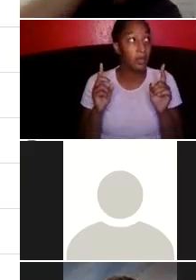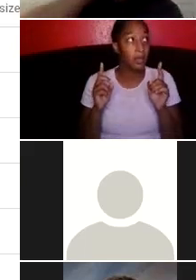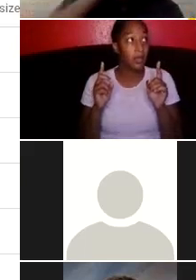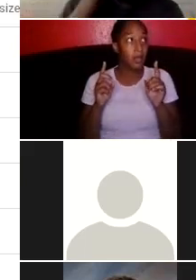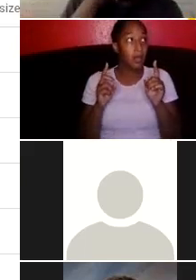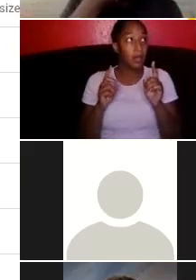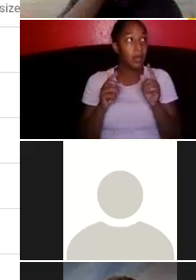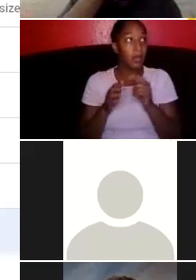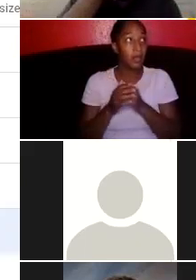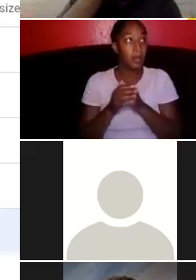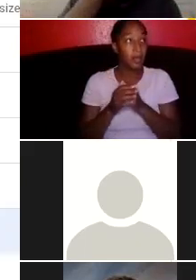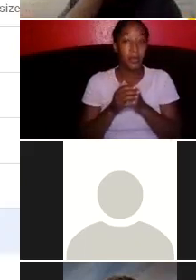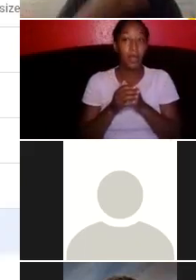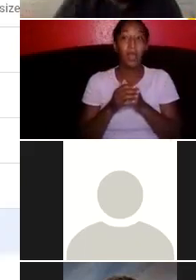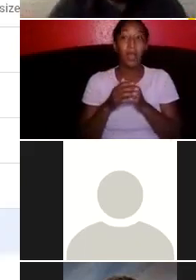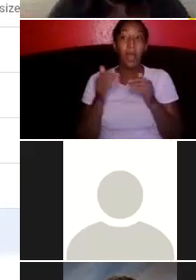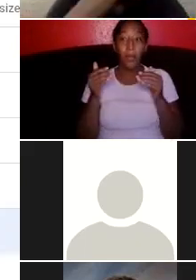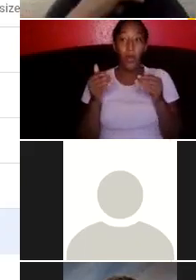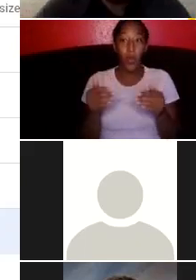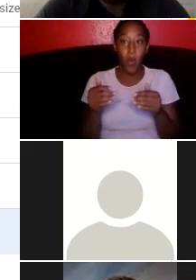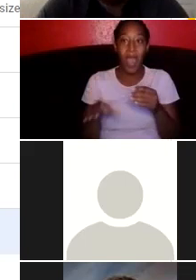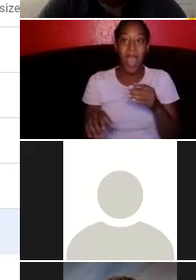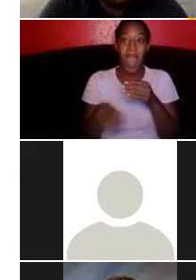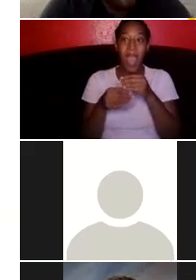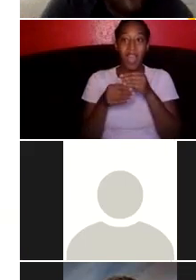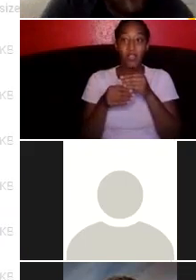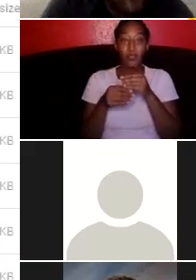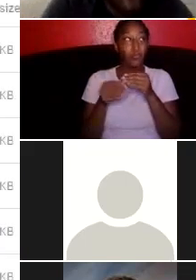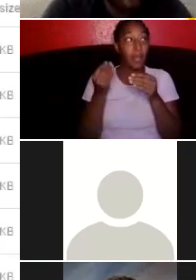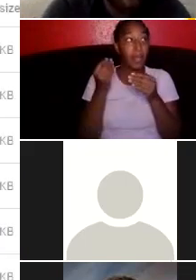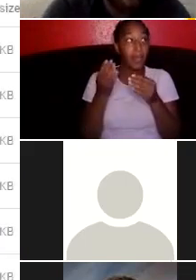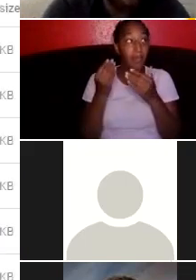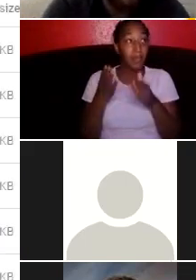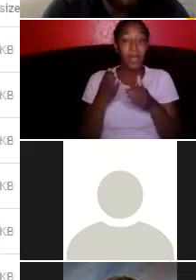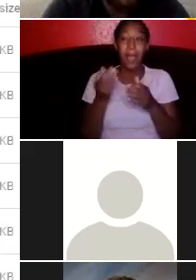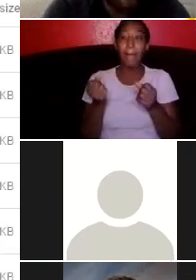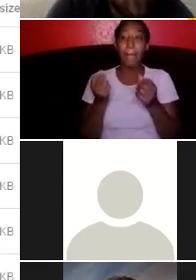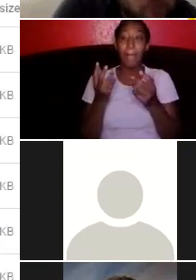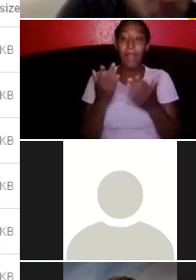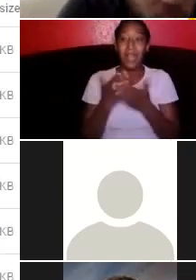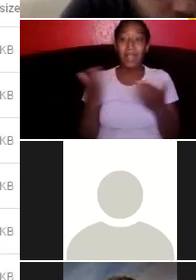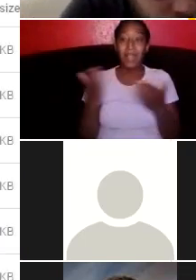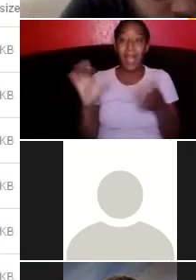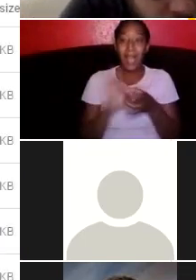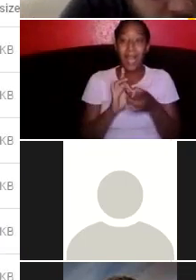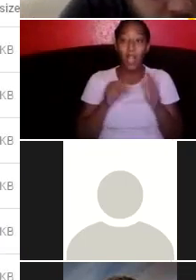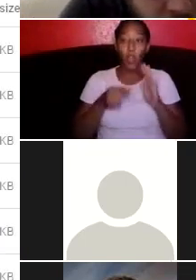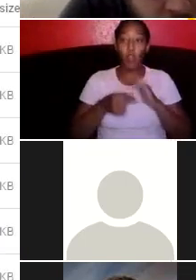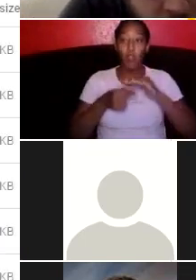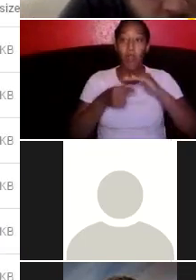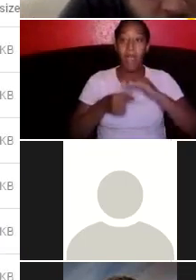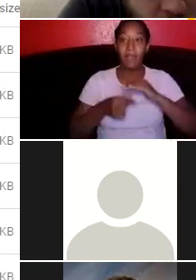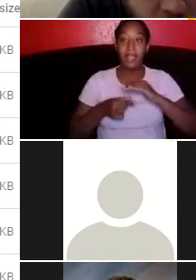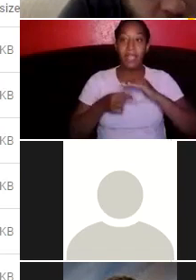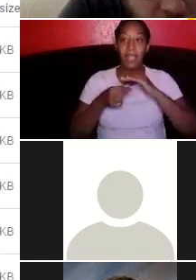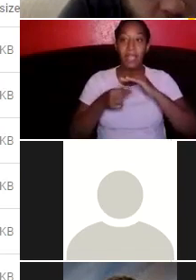so I'm going into the extra resources. So here, there's a bunch of things on gravitation here, but let's take a look at